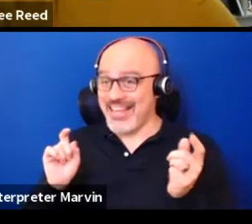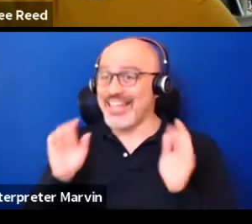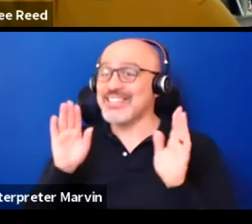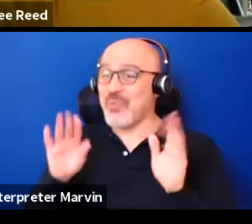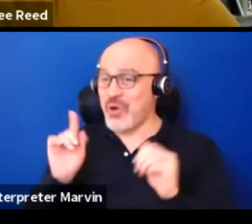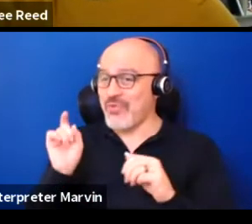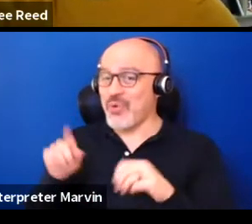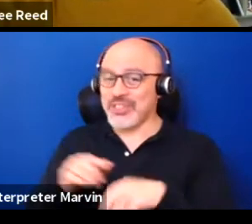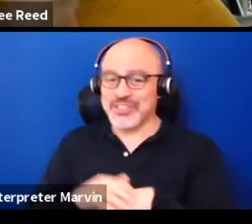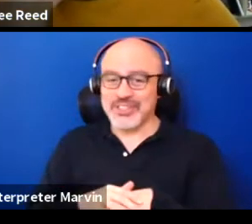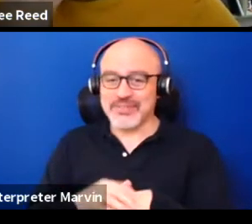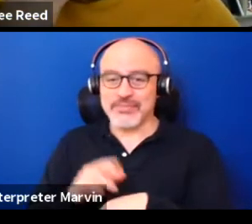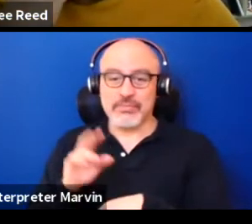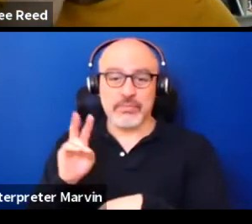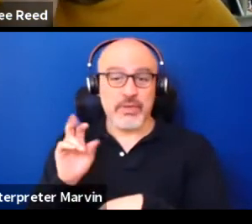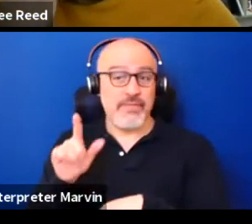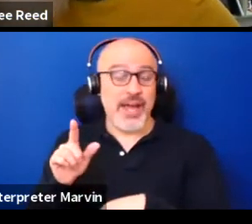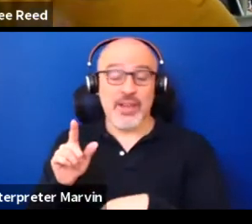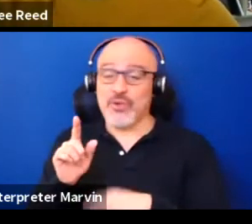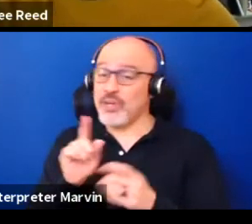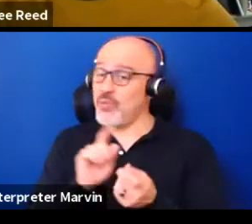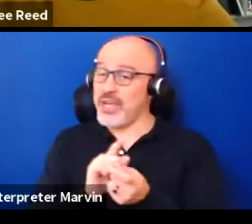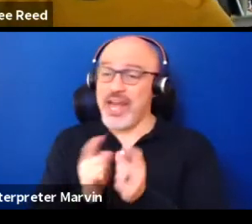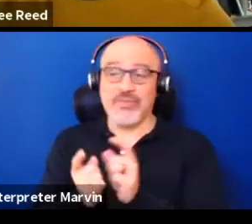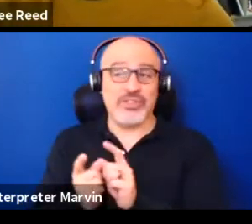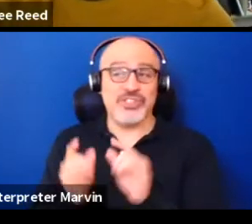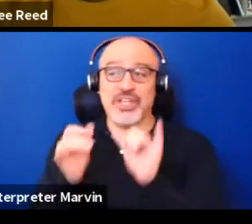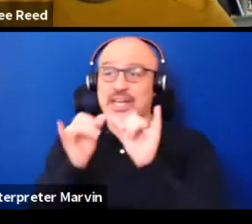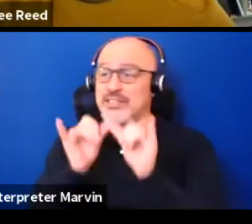have to change the metrics for success.